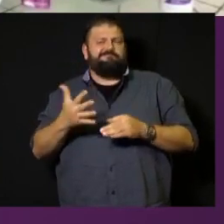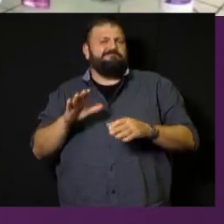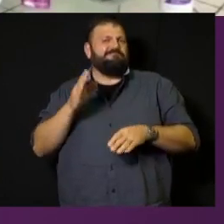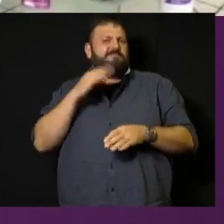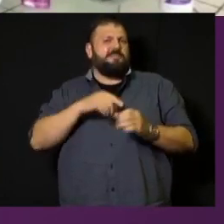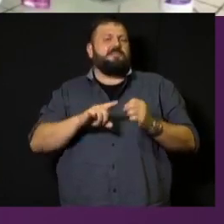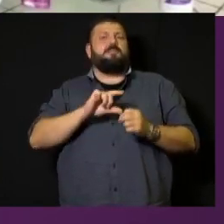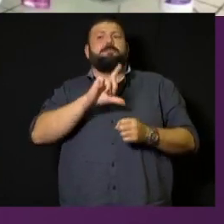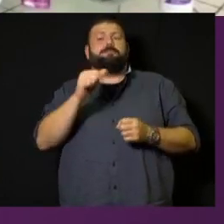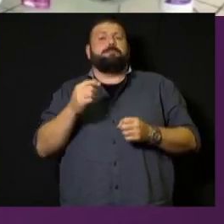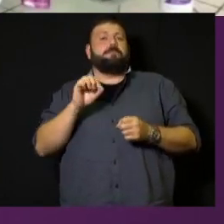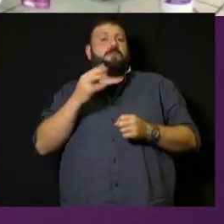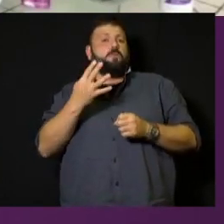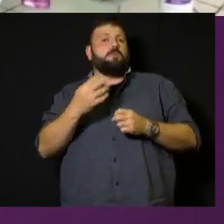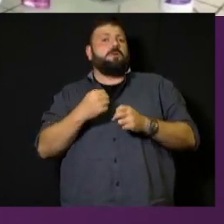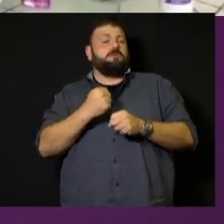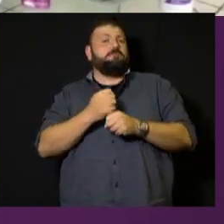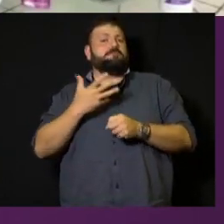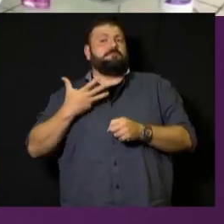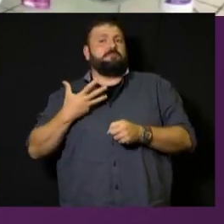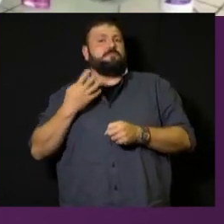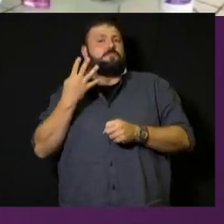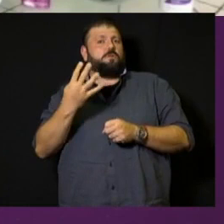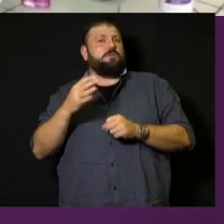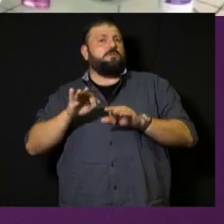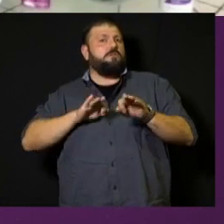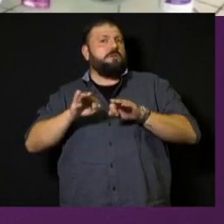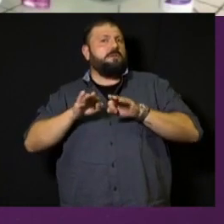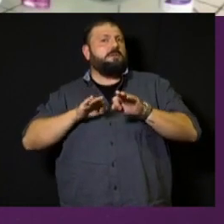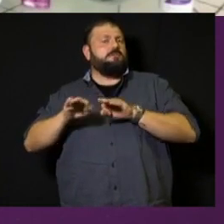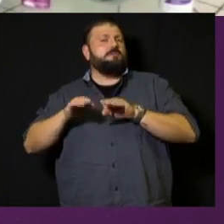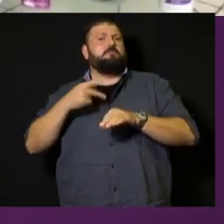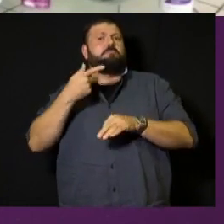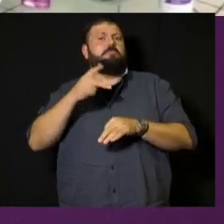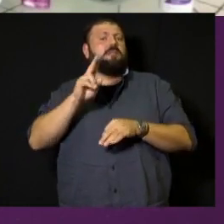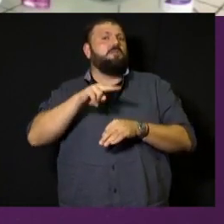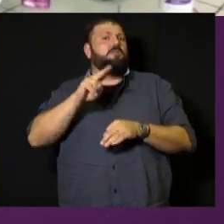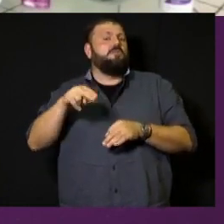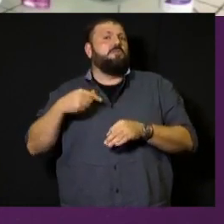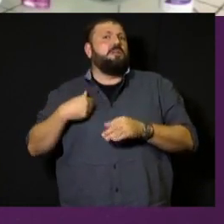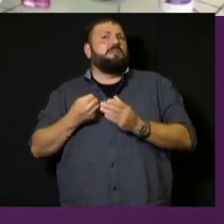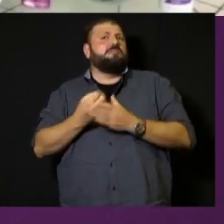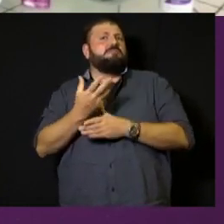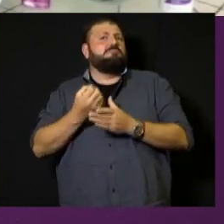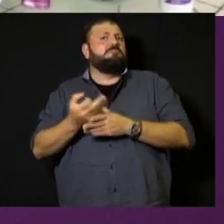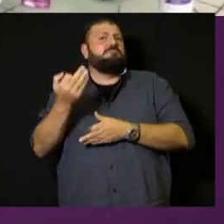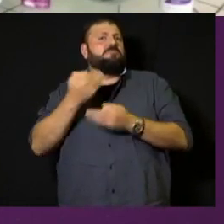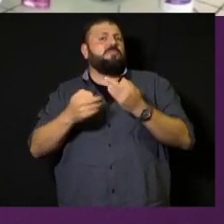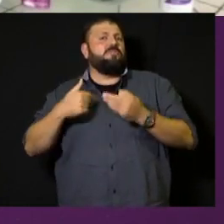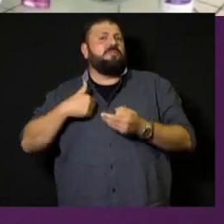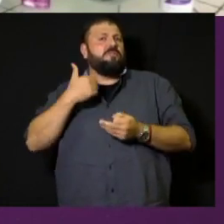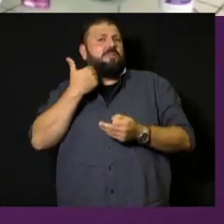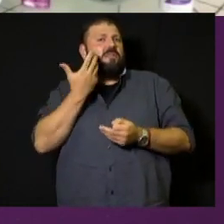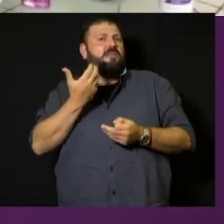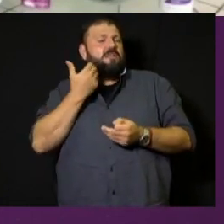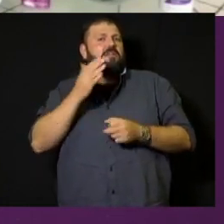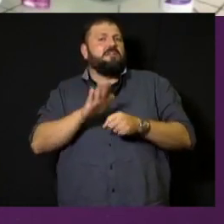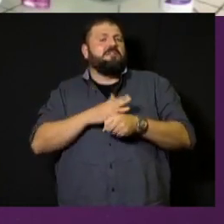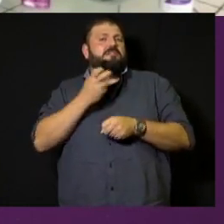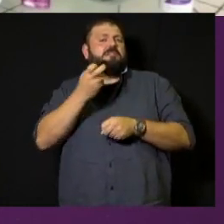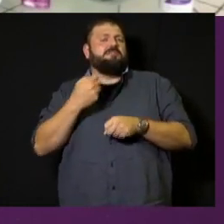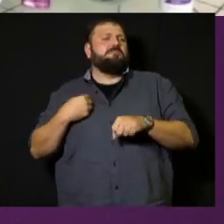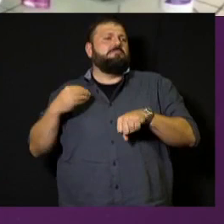well. When I was 24, I had already 4 jobs. I didn't get what I was wanted. I have my